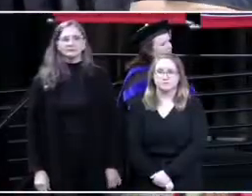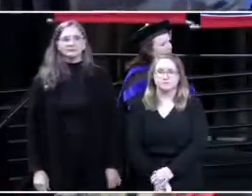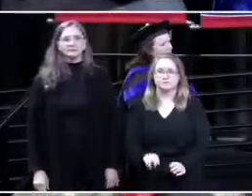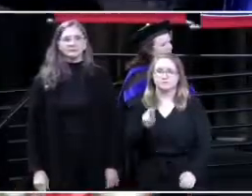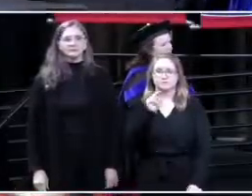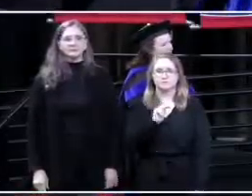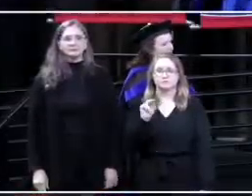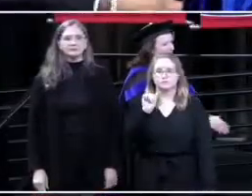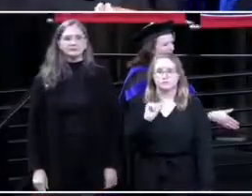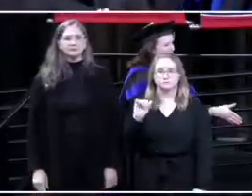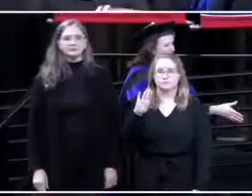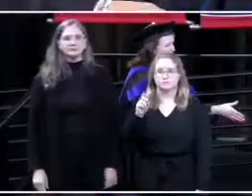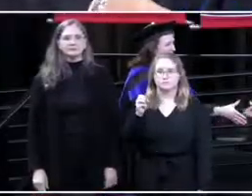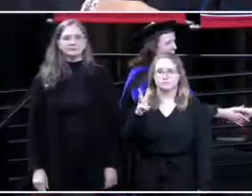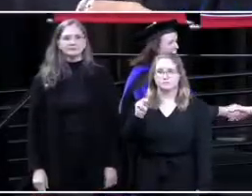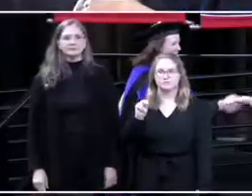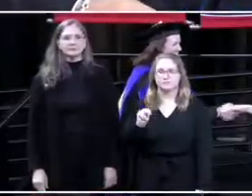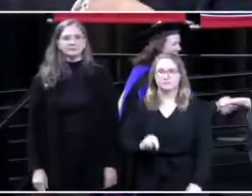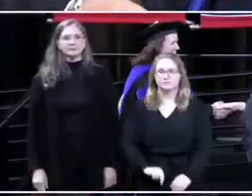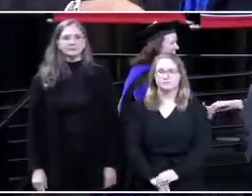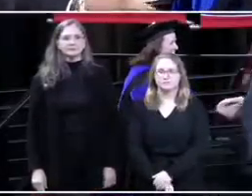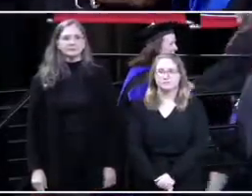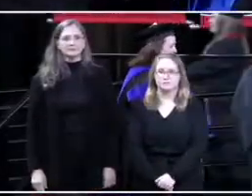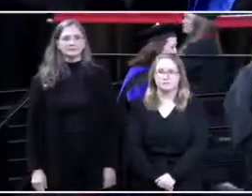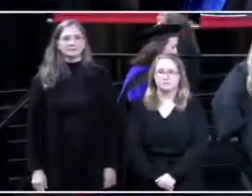Nicole Allison Brown.